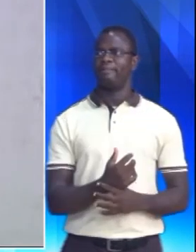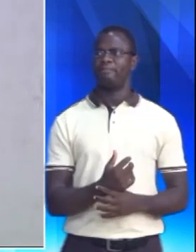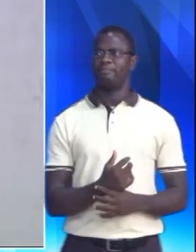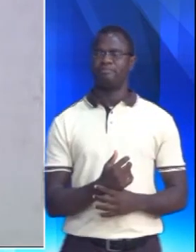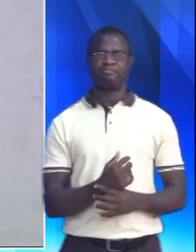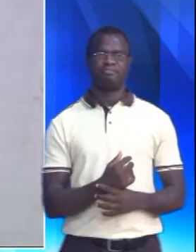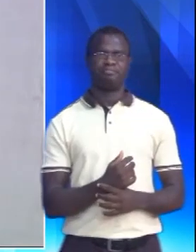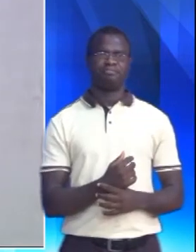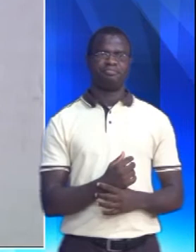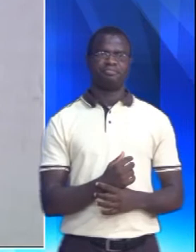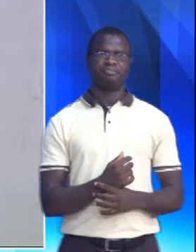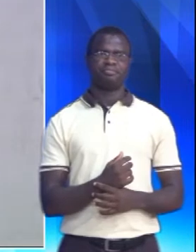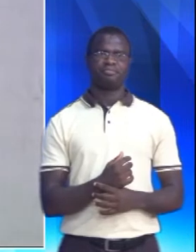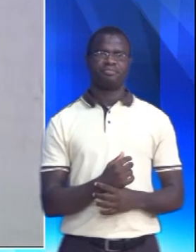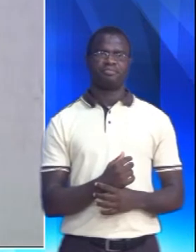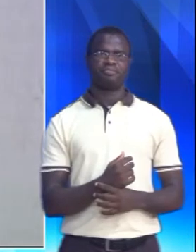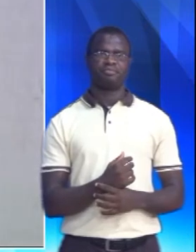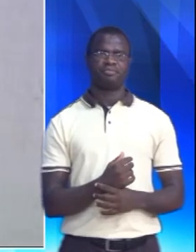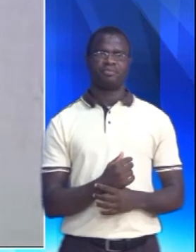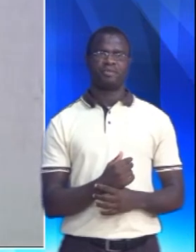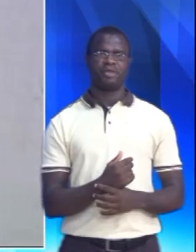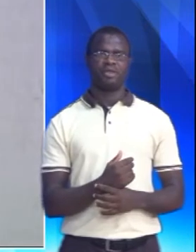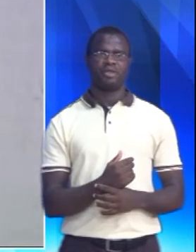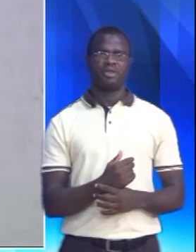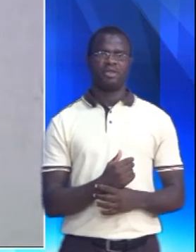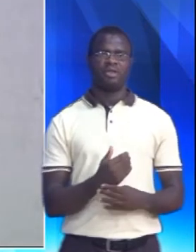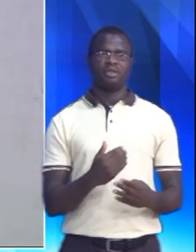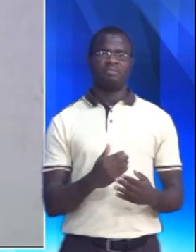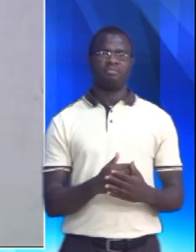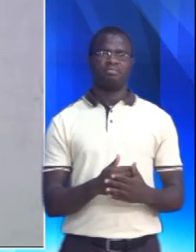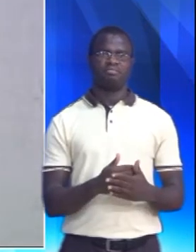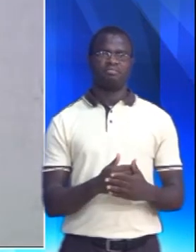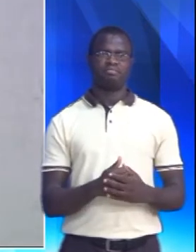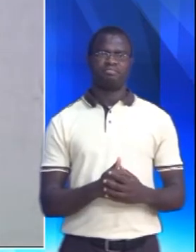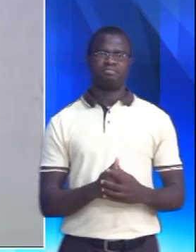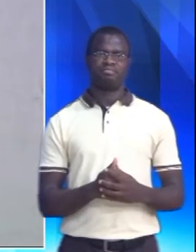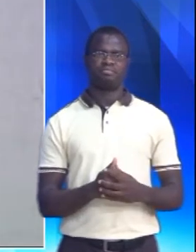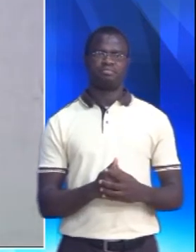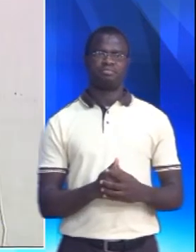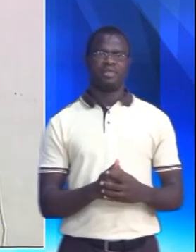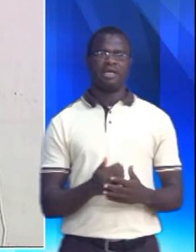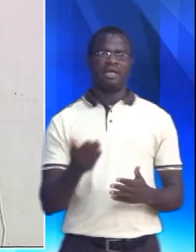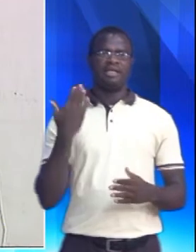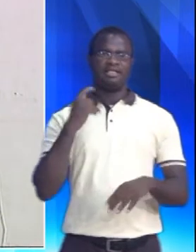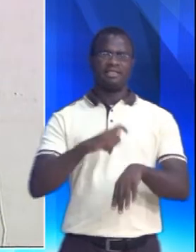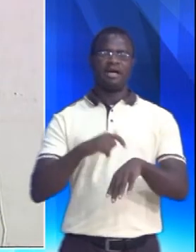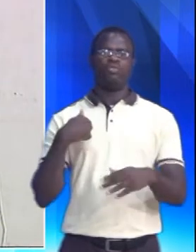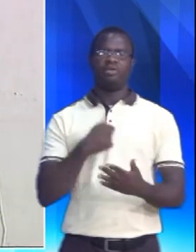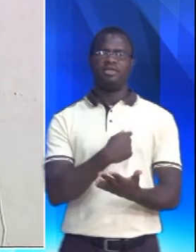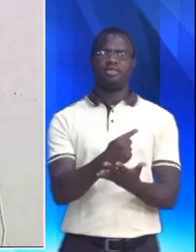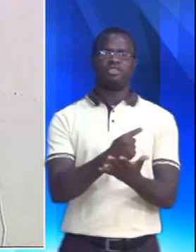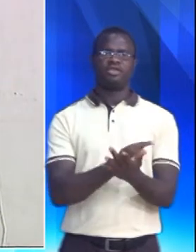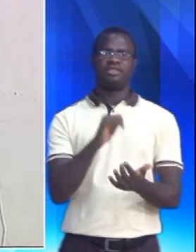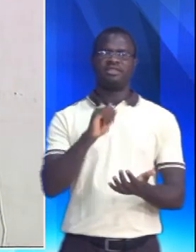indices. From our previous lesson, we discussed that